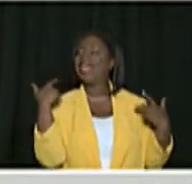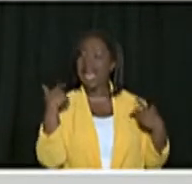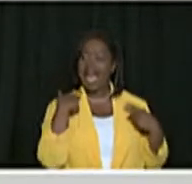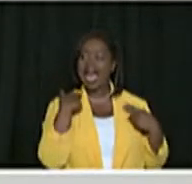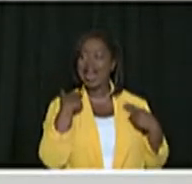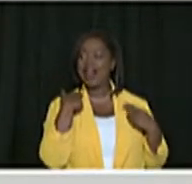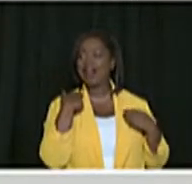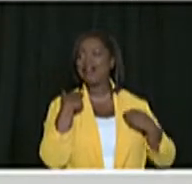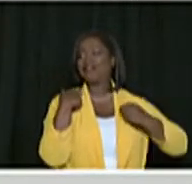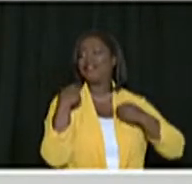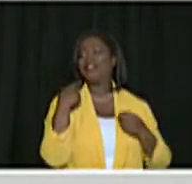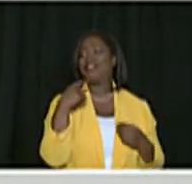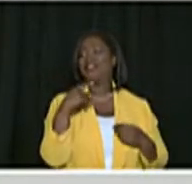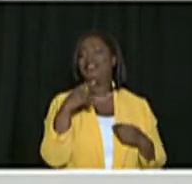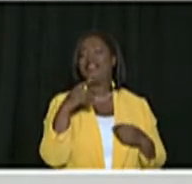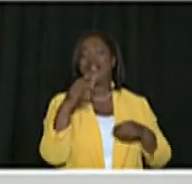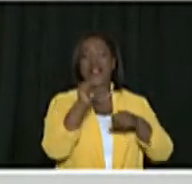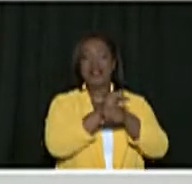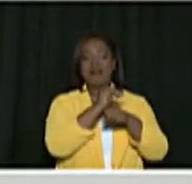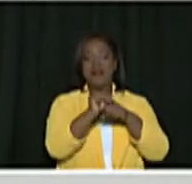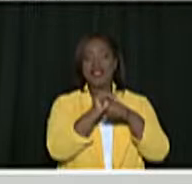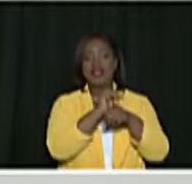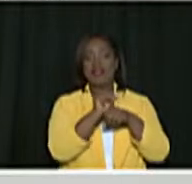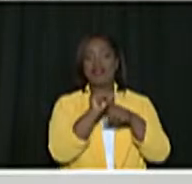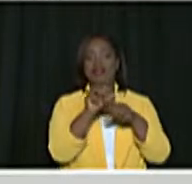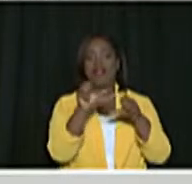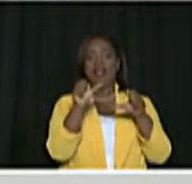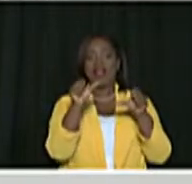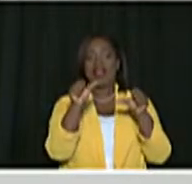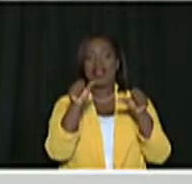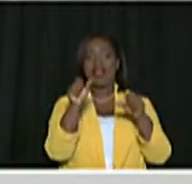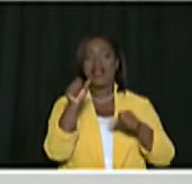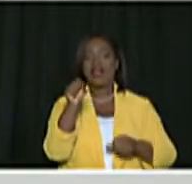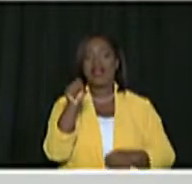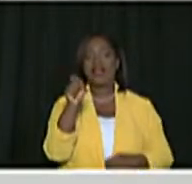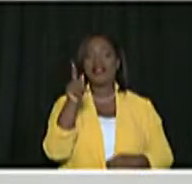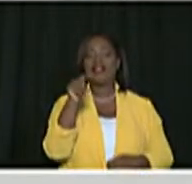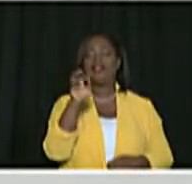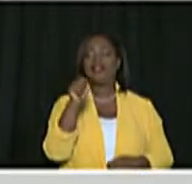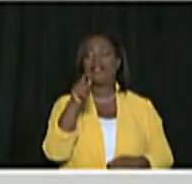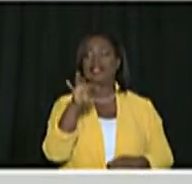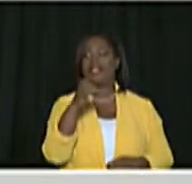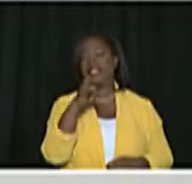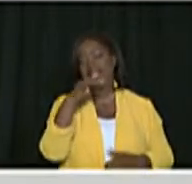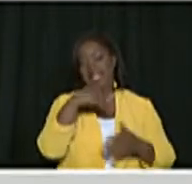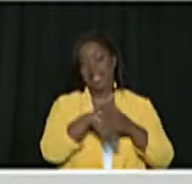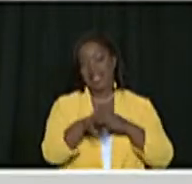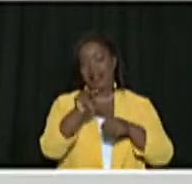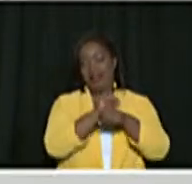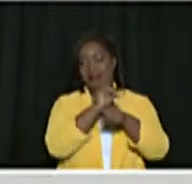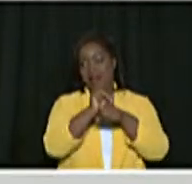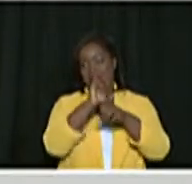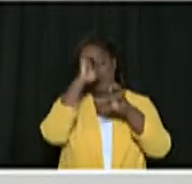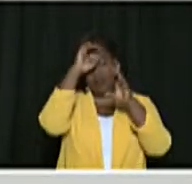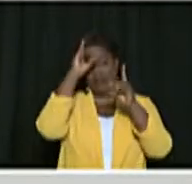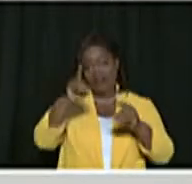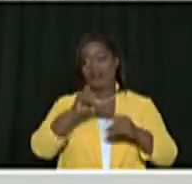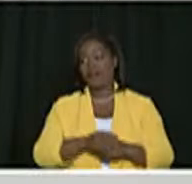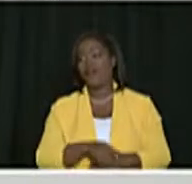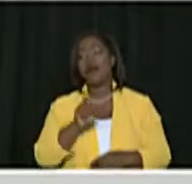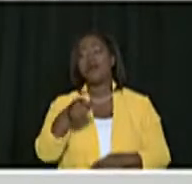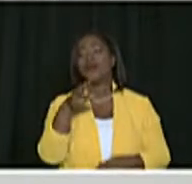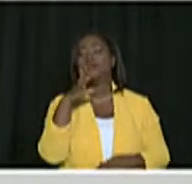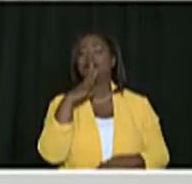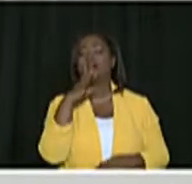of Education, Youth and Information and not ask him about a couple of current issues